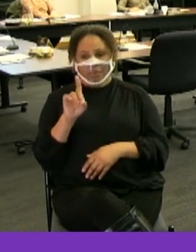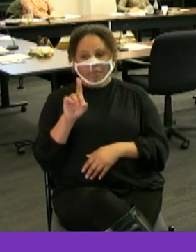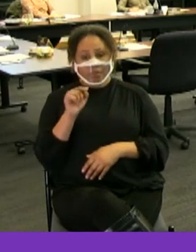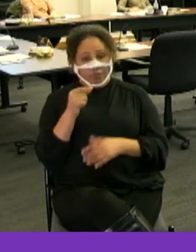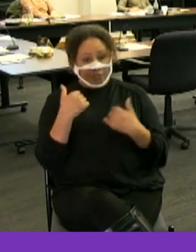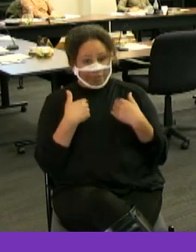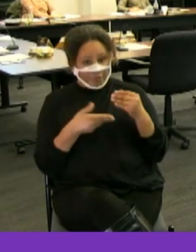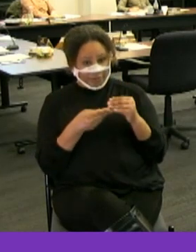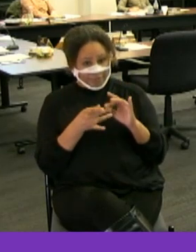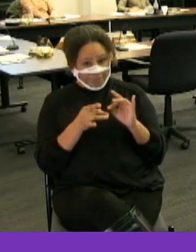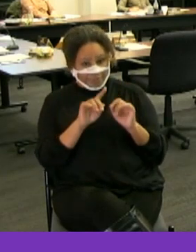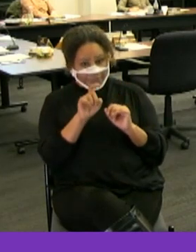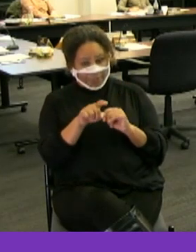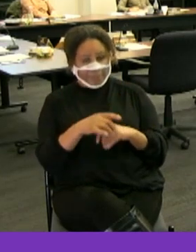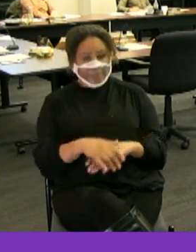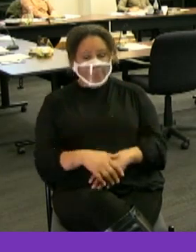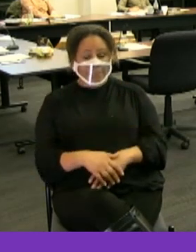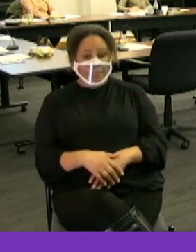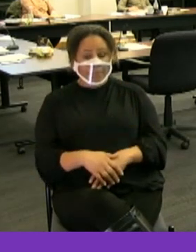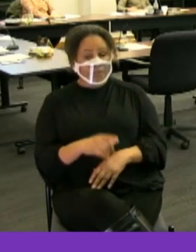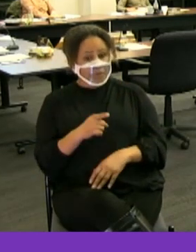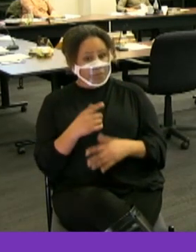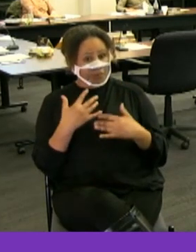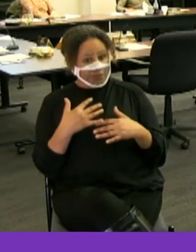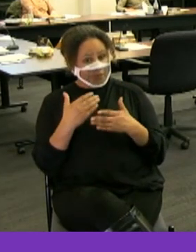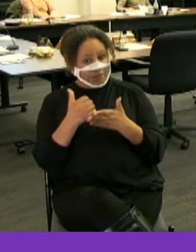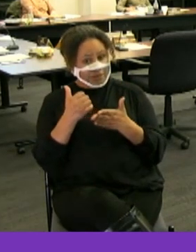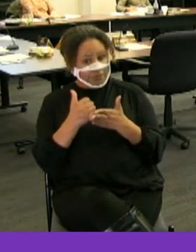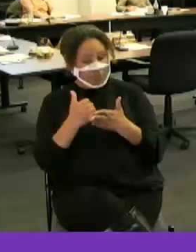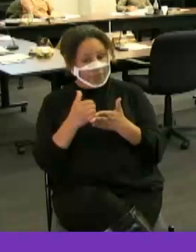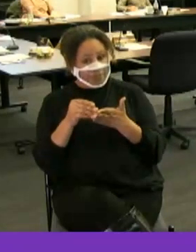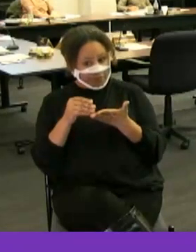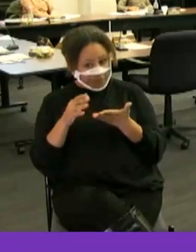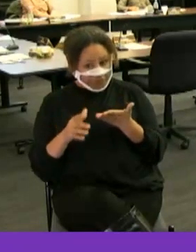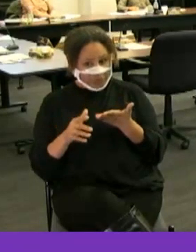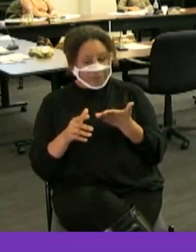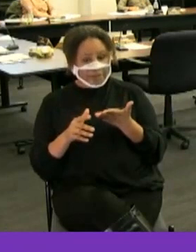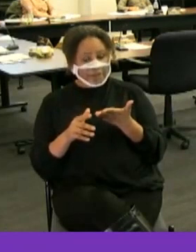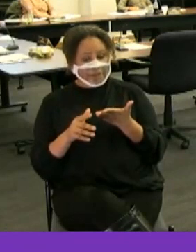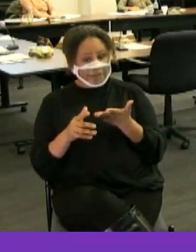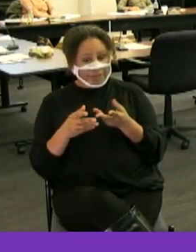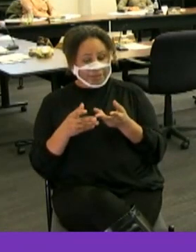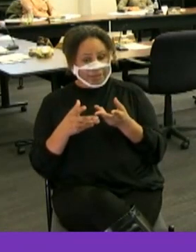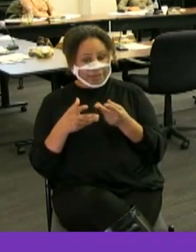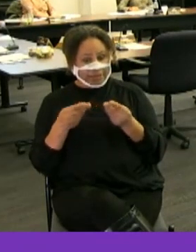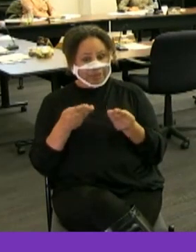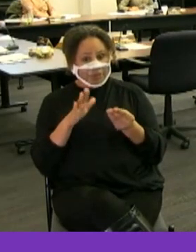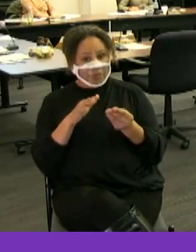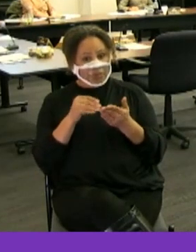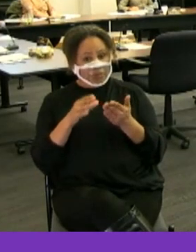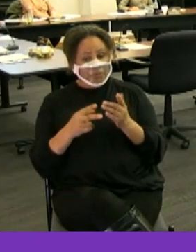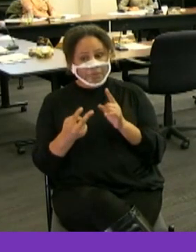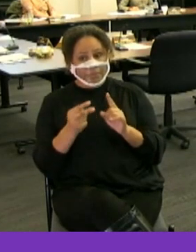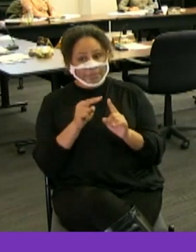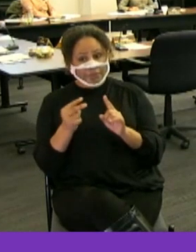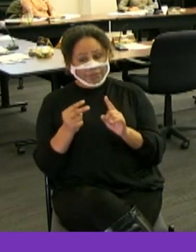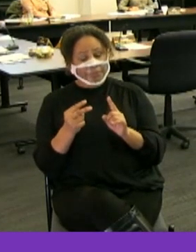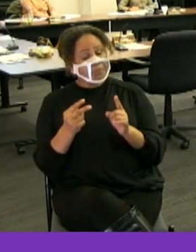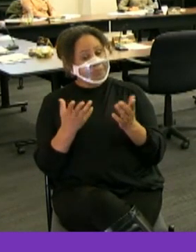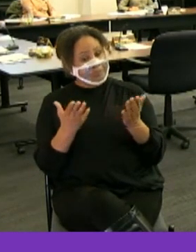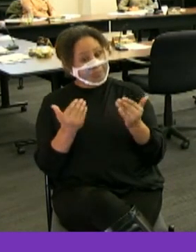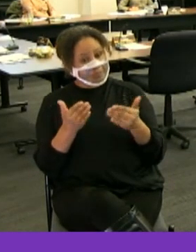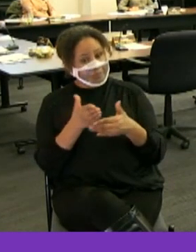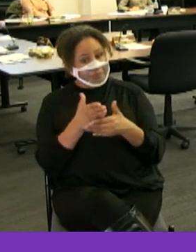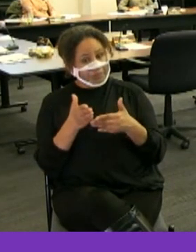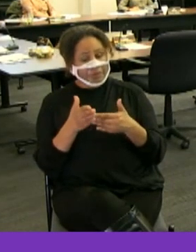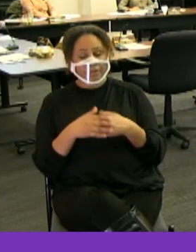to add? As you were very instrumental in being a student and giving your student position, so please share.